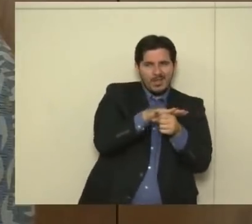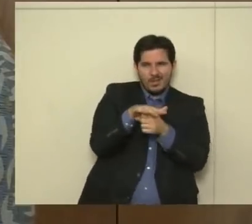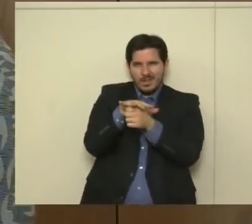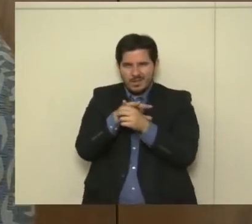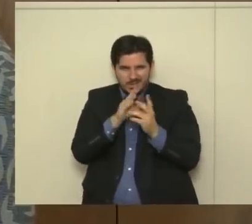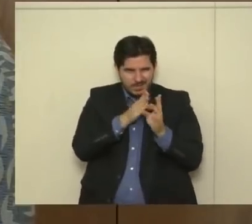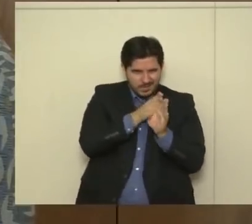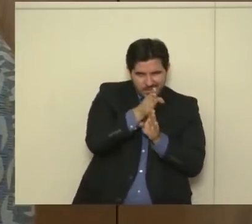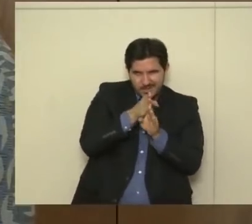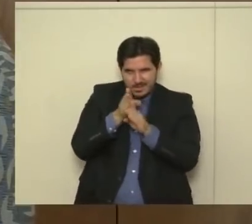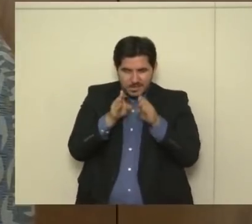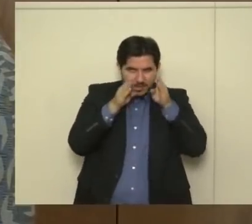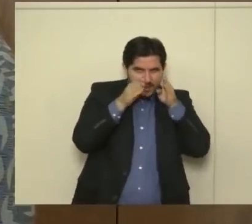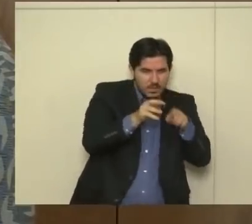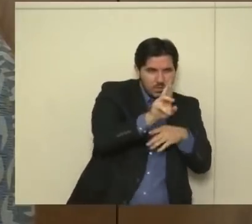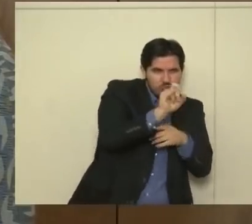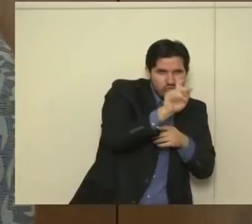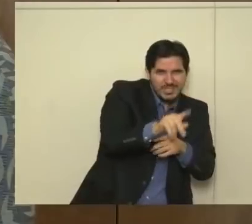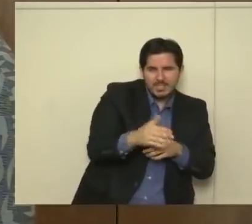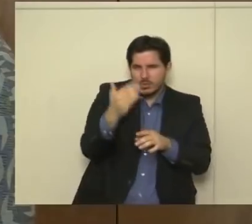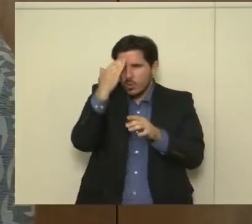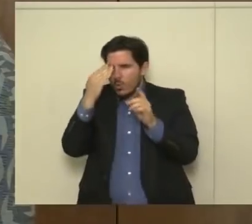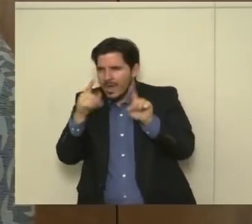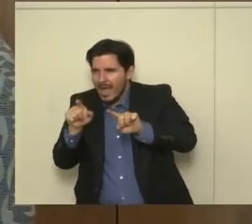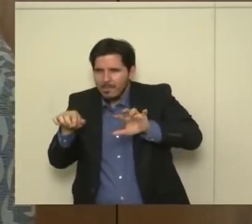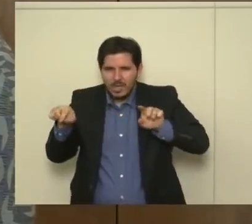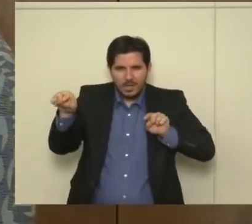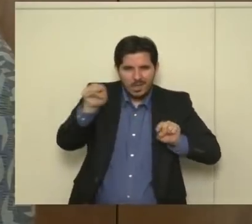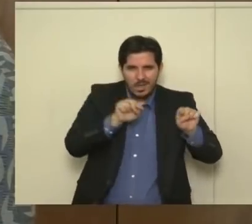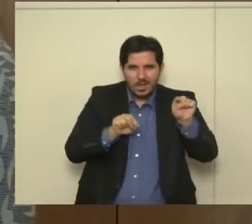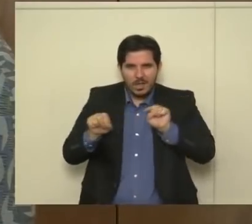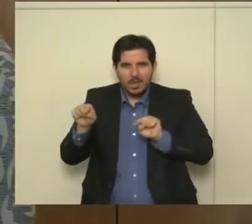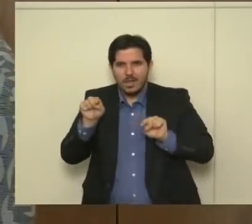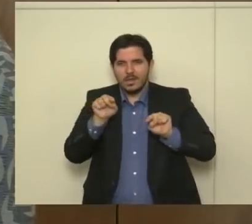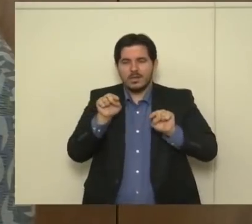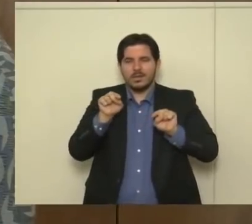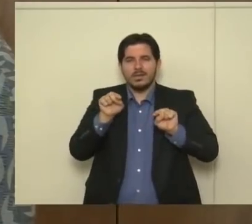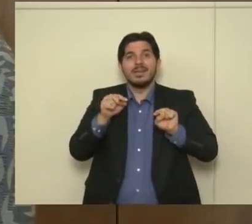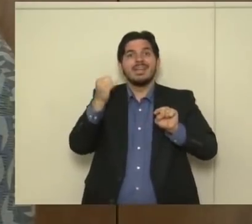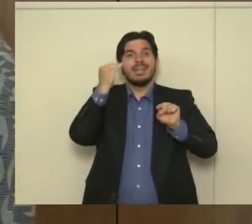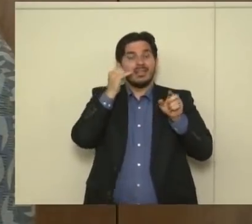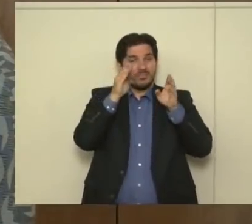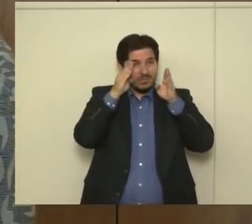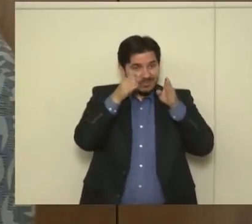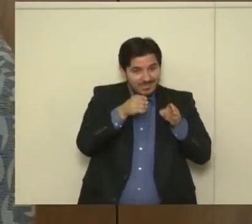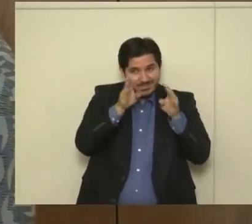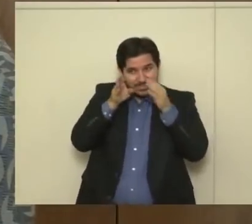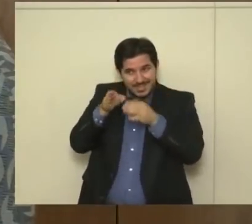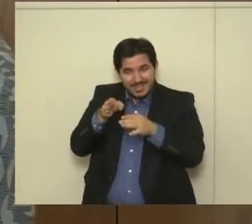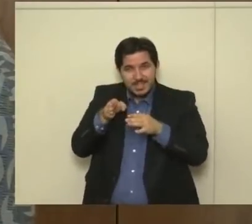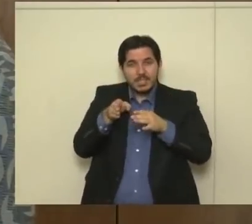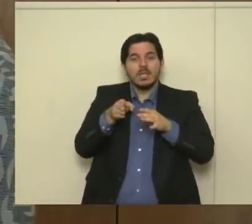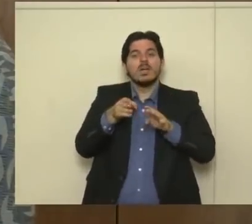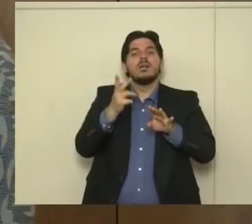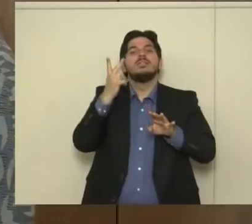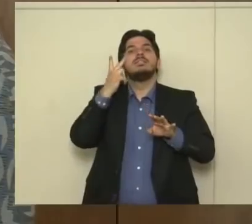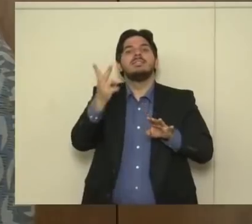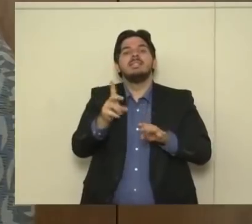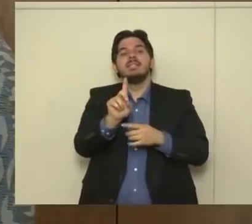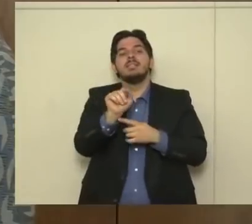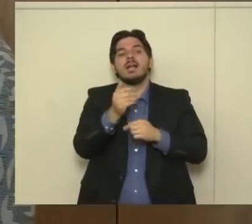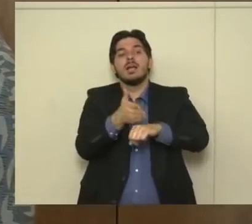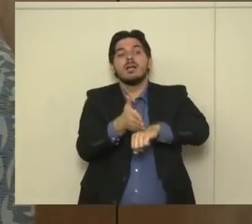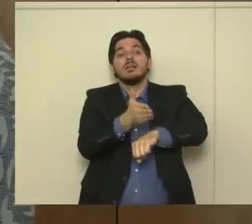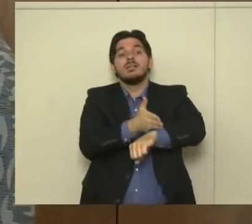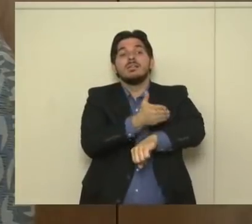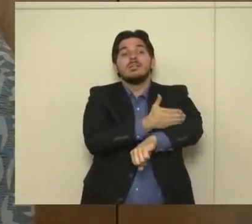that risk and know what's happening, that it would be imprudent data in terms of figuring out what we do. The